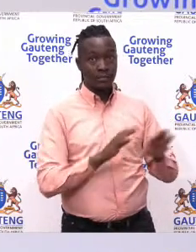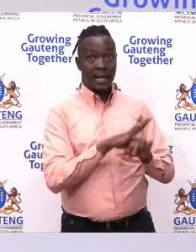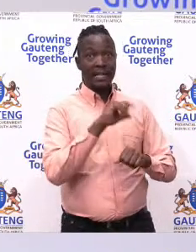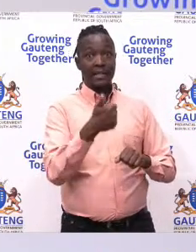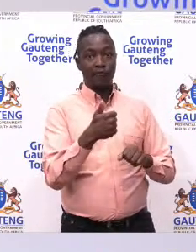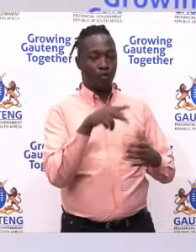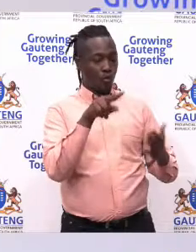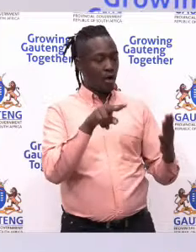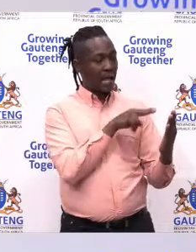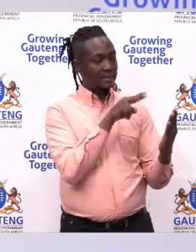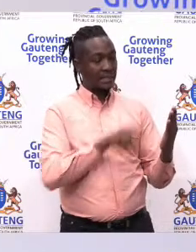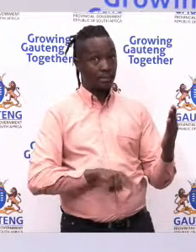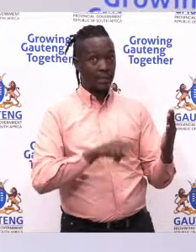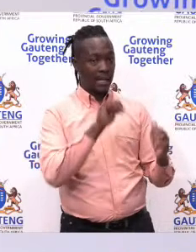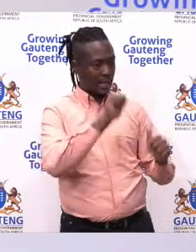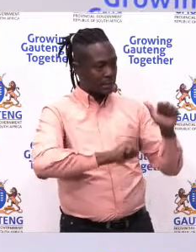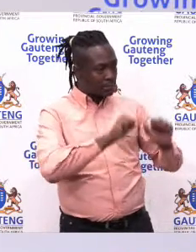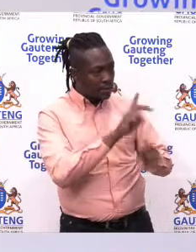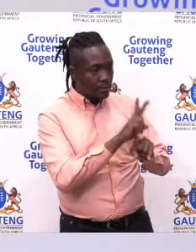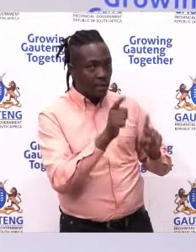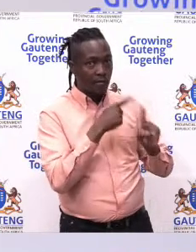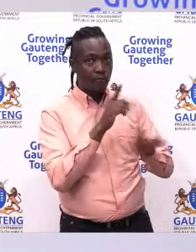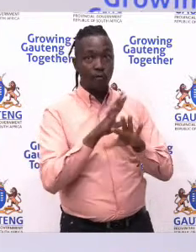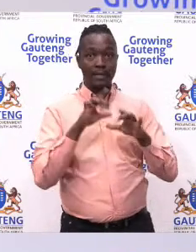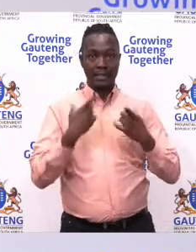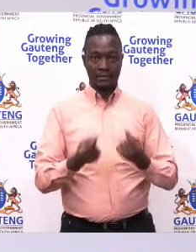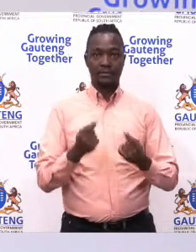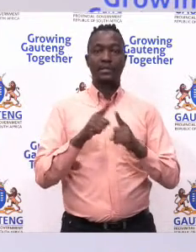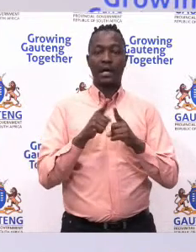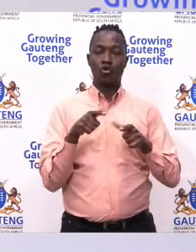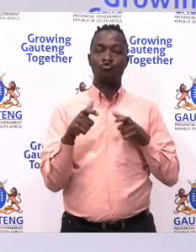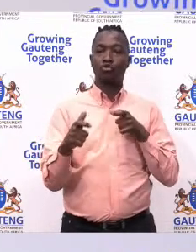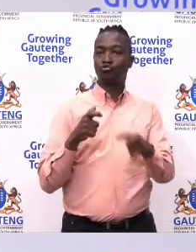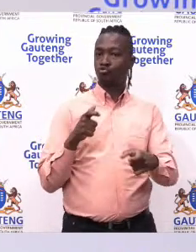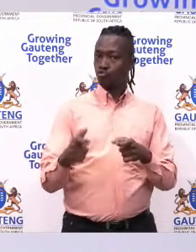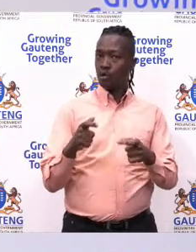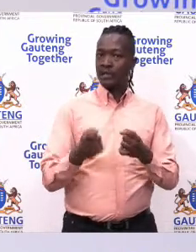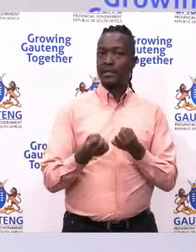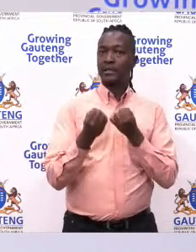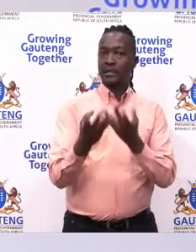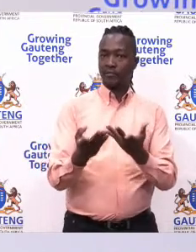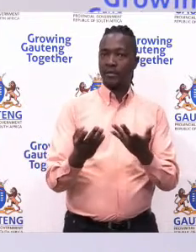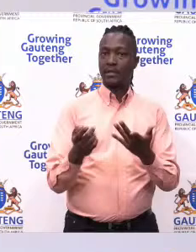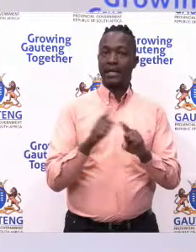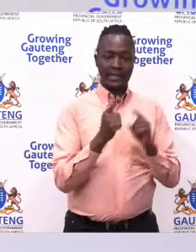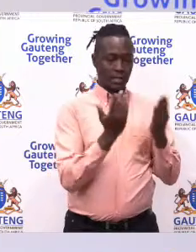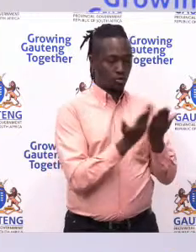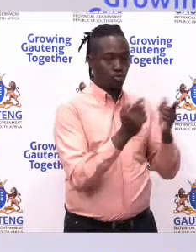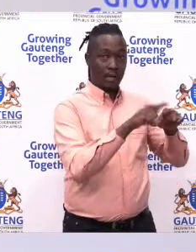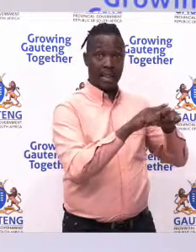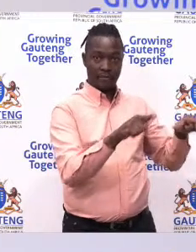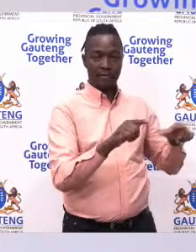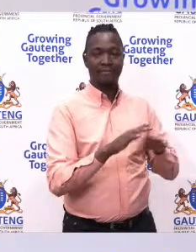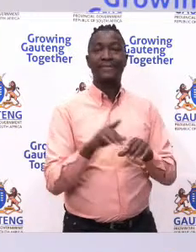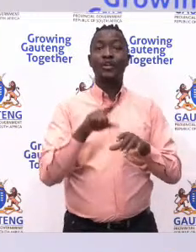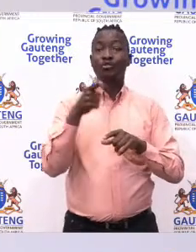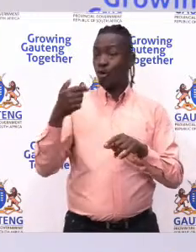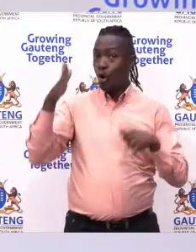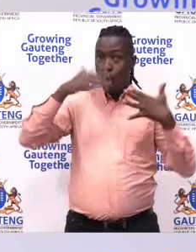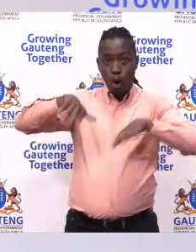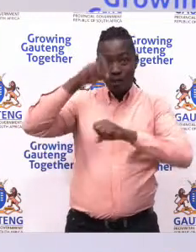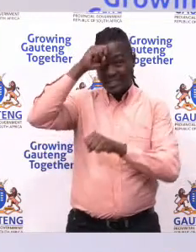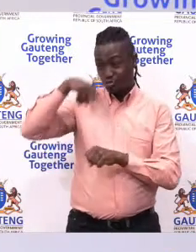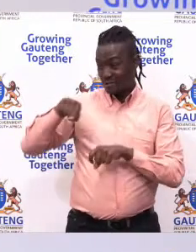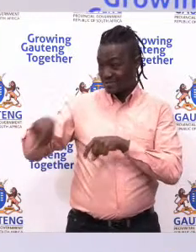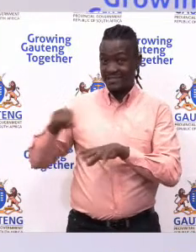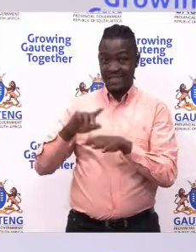the assessments that the learner does are still controlled and catered for at the school level. So these learners are still